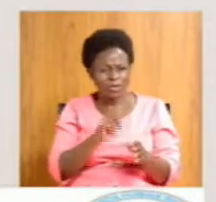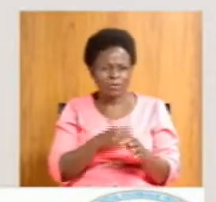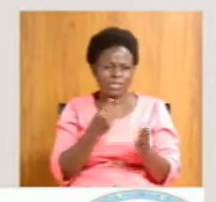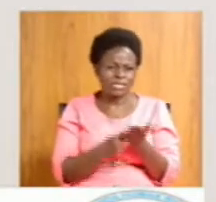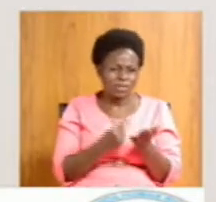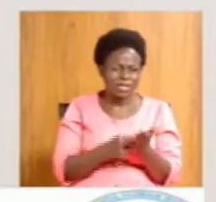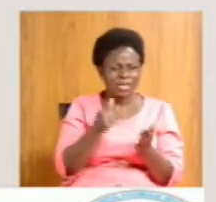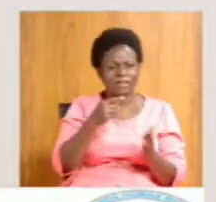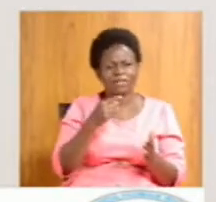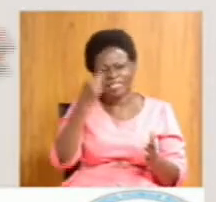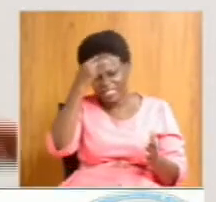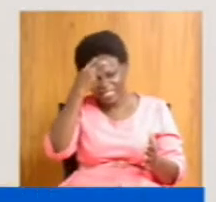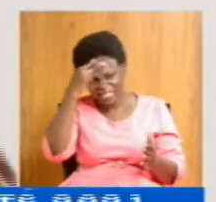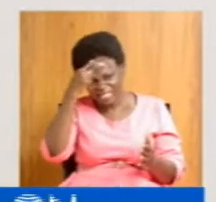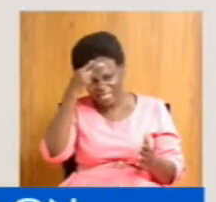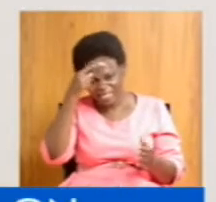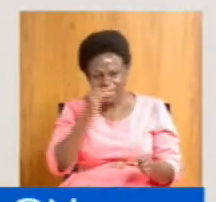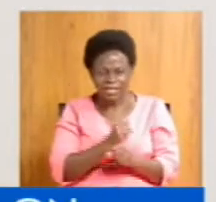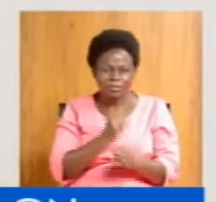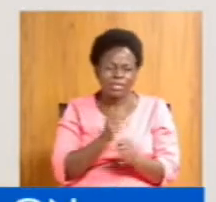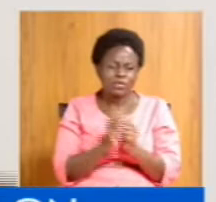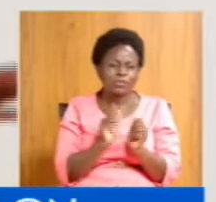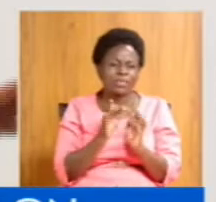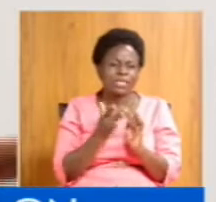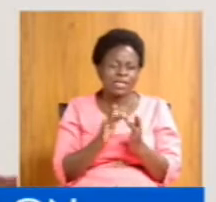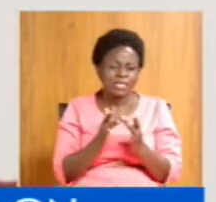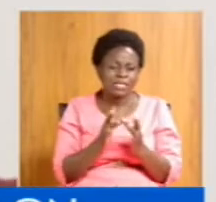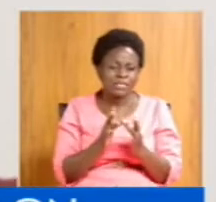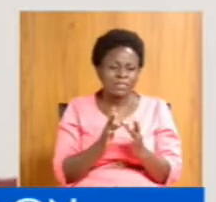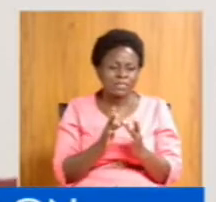Uganda another one is in India and that can be done with the internet and